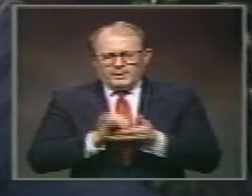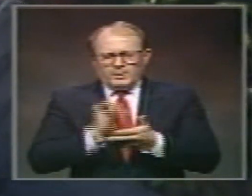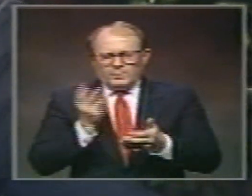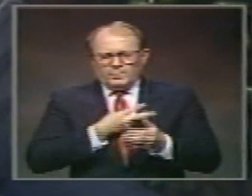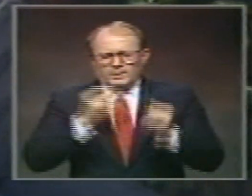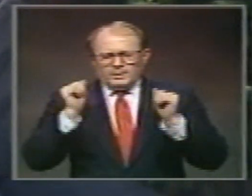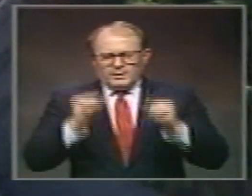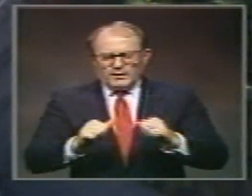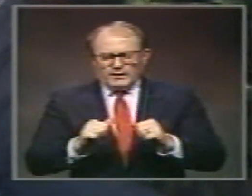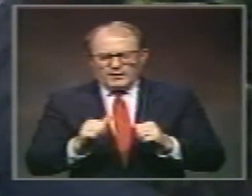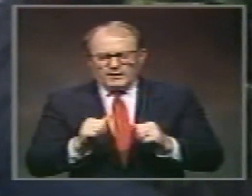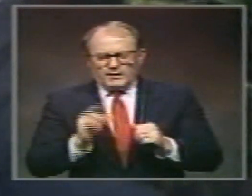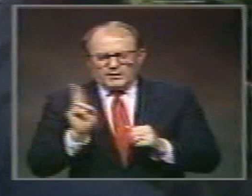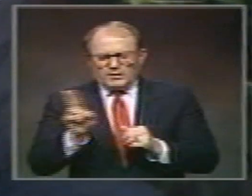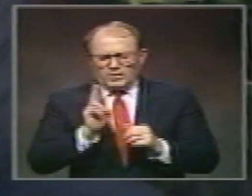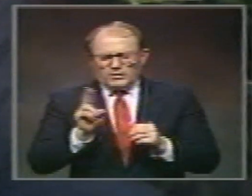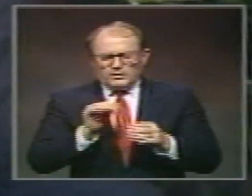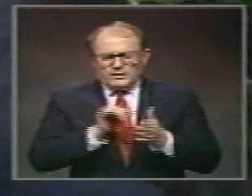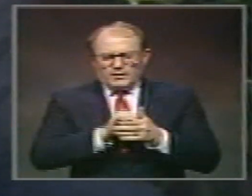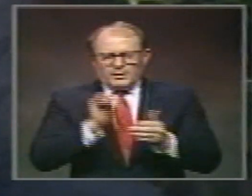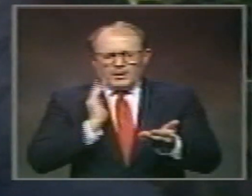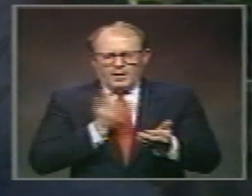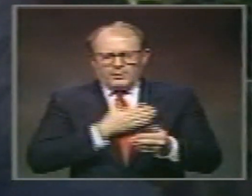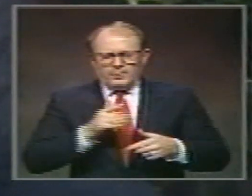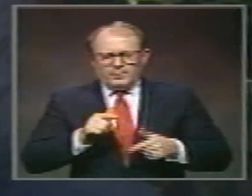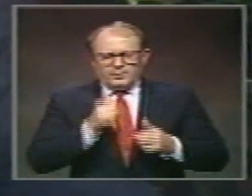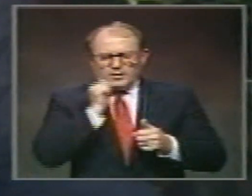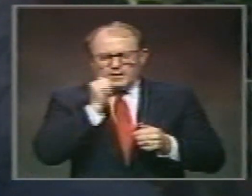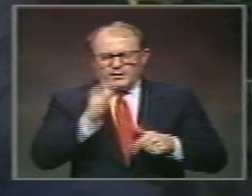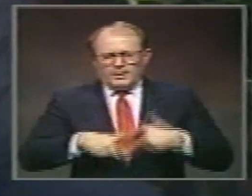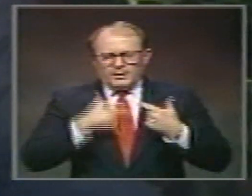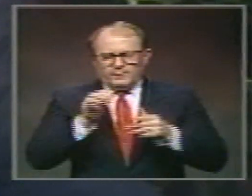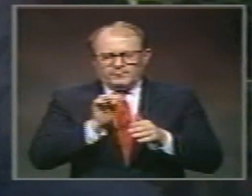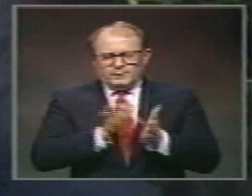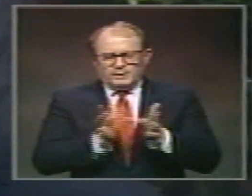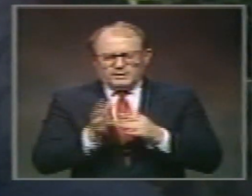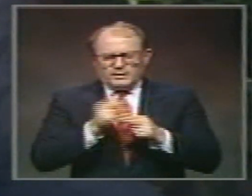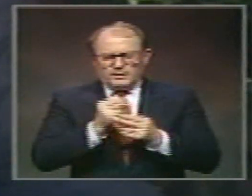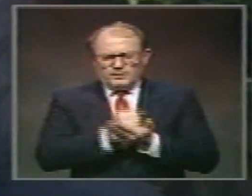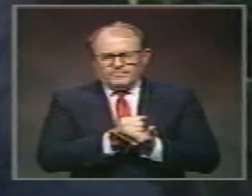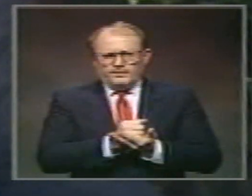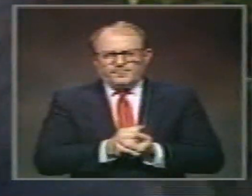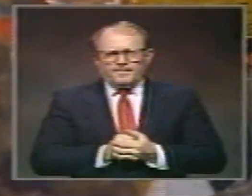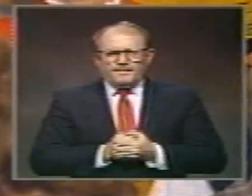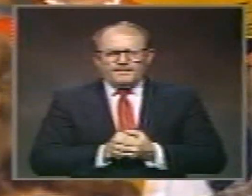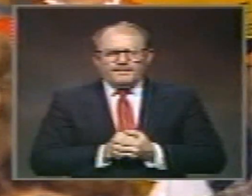of it. In the name of Him who told it, we pray. Amen.